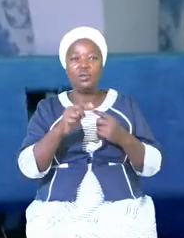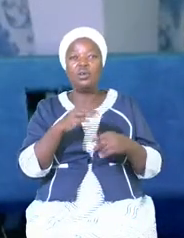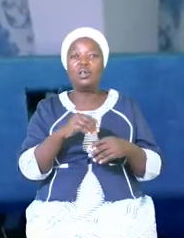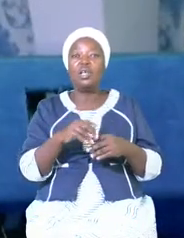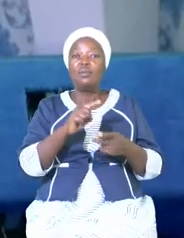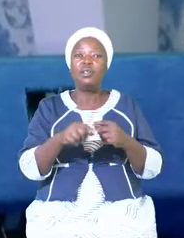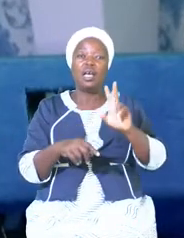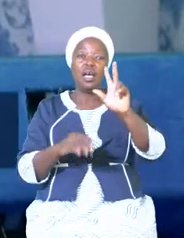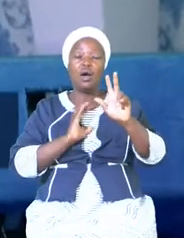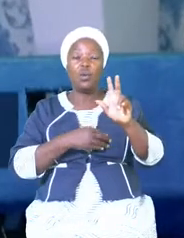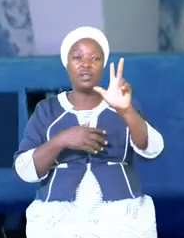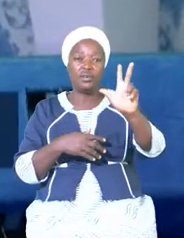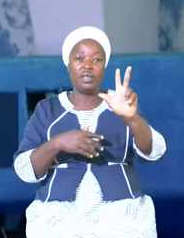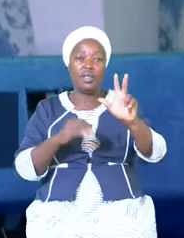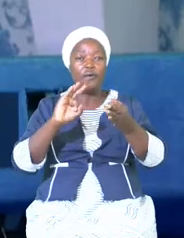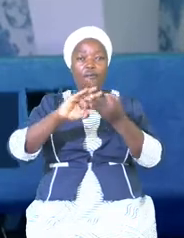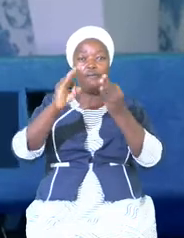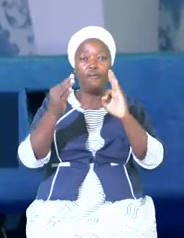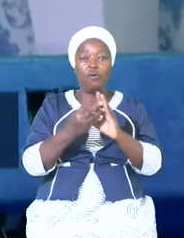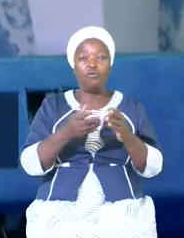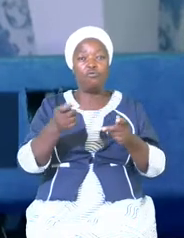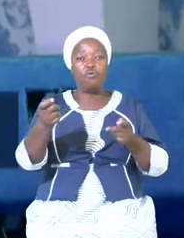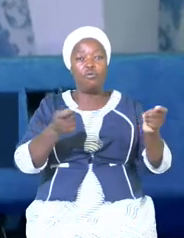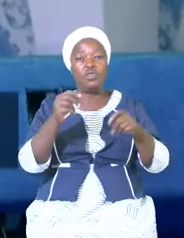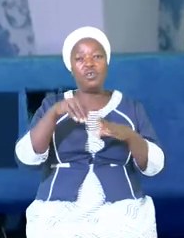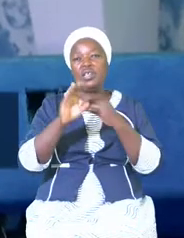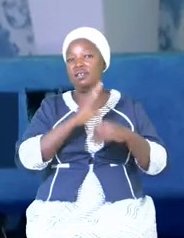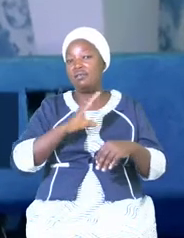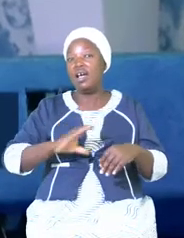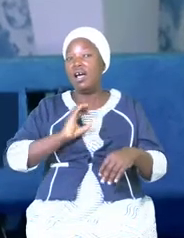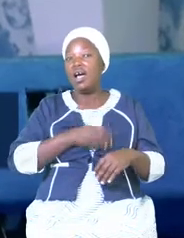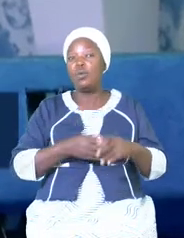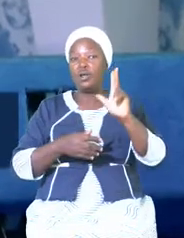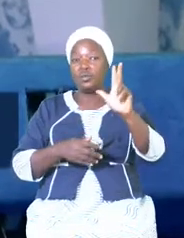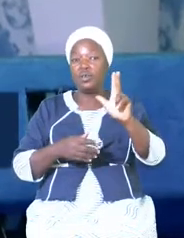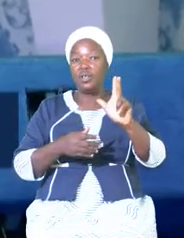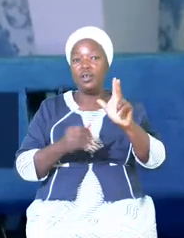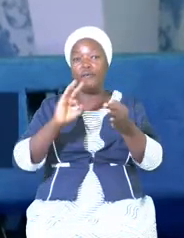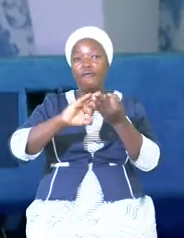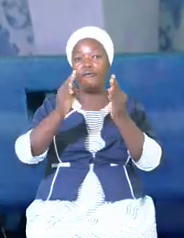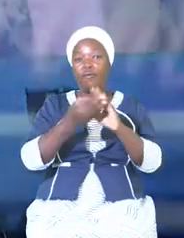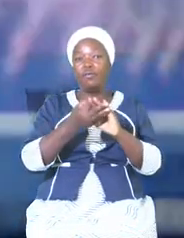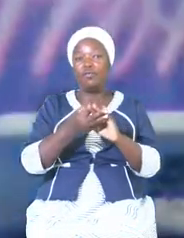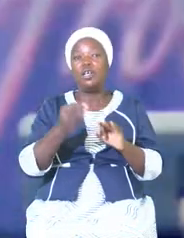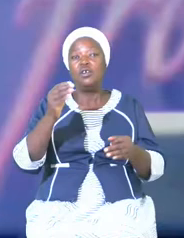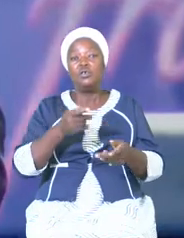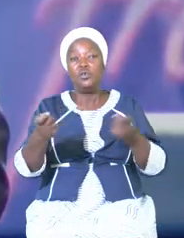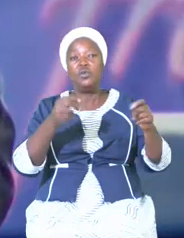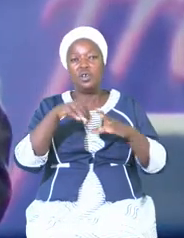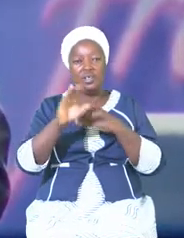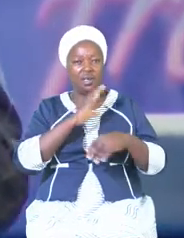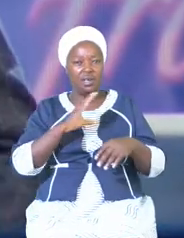threefold dominion in Christ. Our threefold dominion in Christ. My, I make